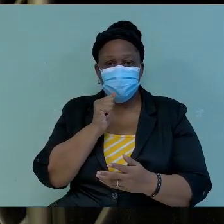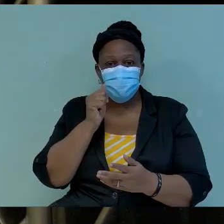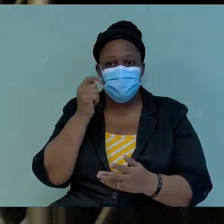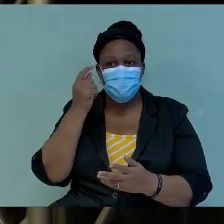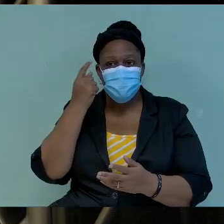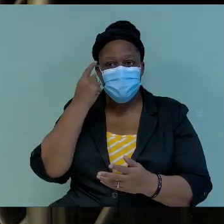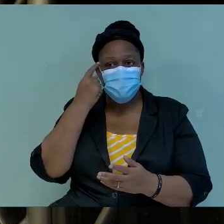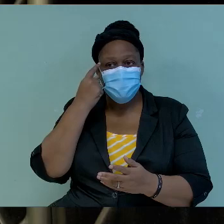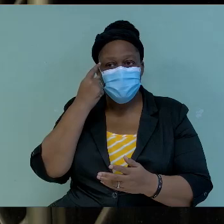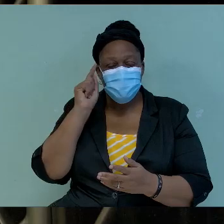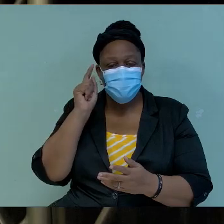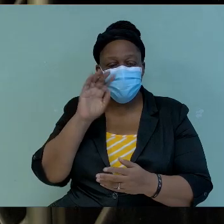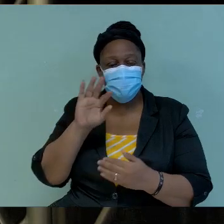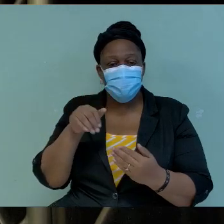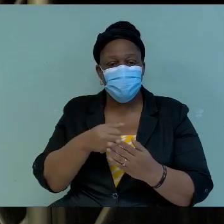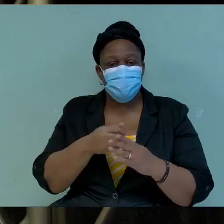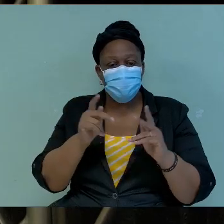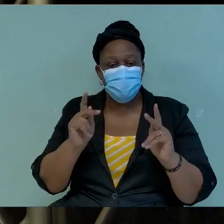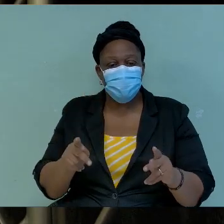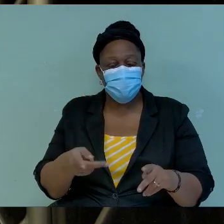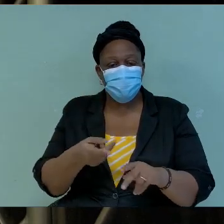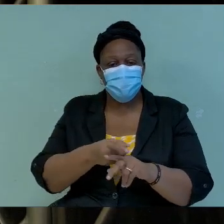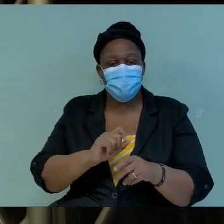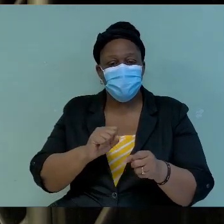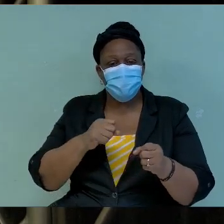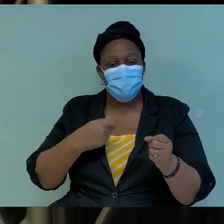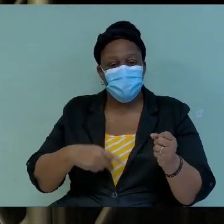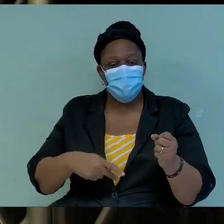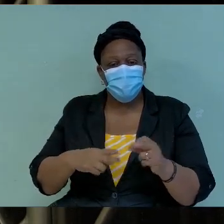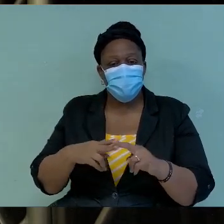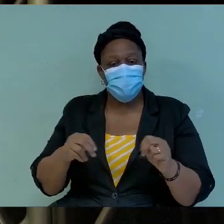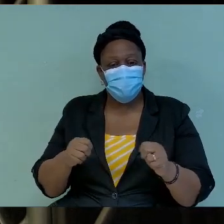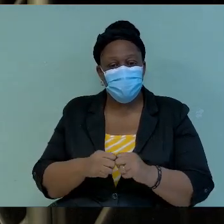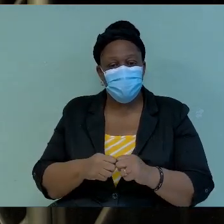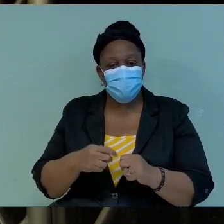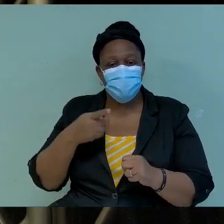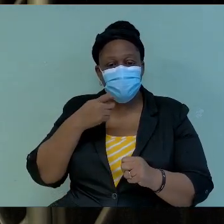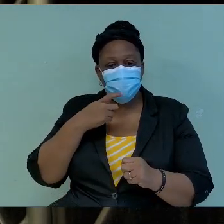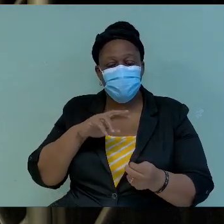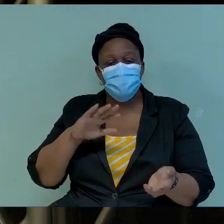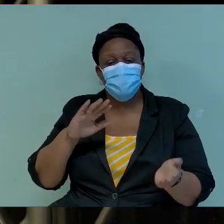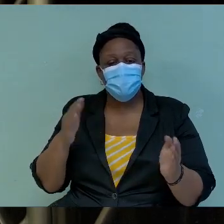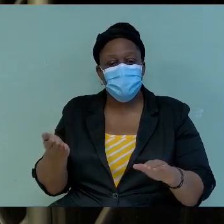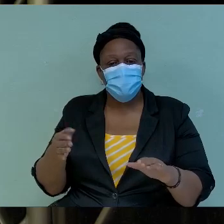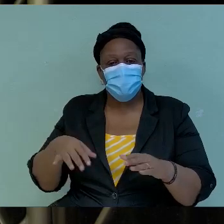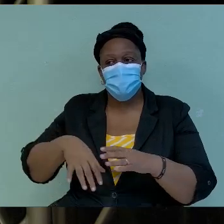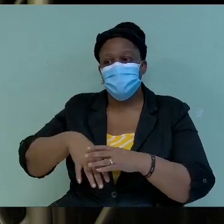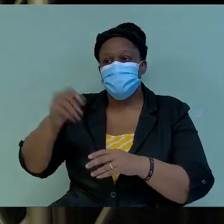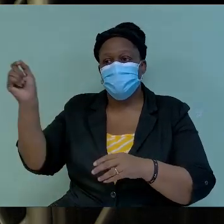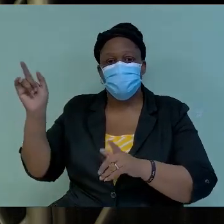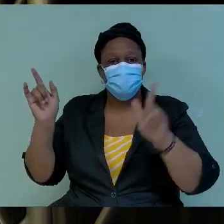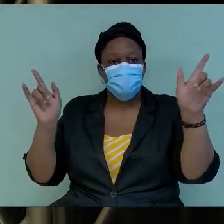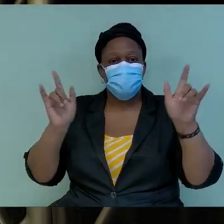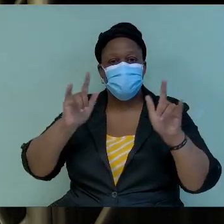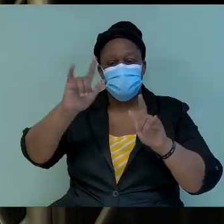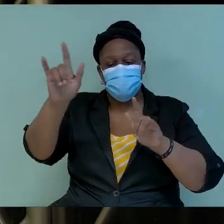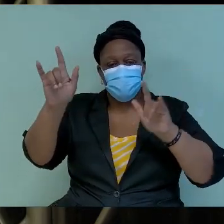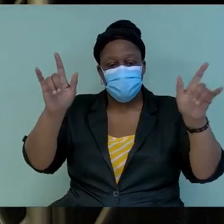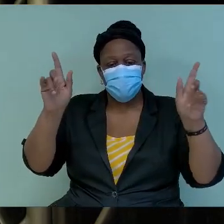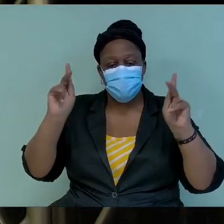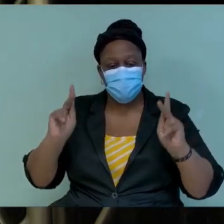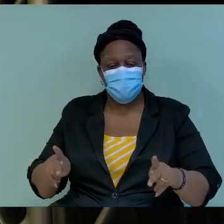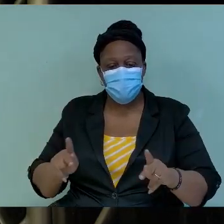in the diaspora as a result of the impact of COVID-19. Kindly join me for